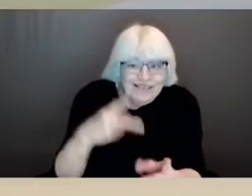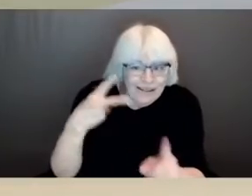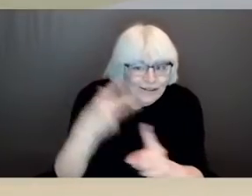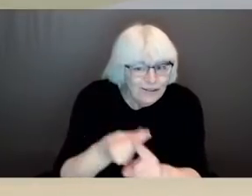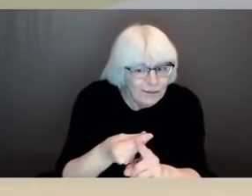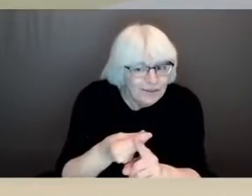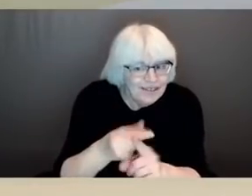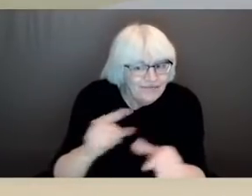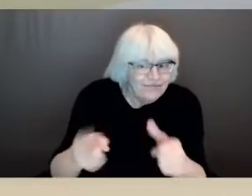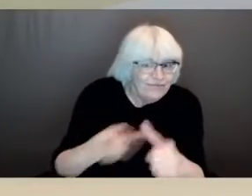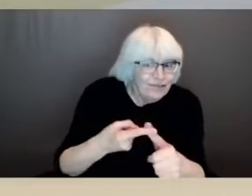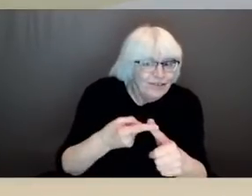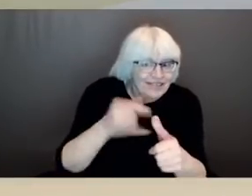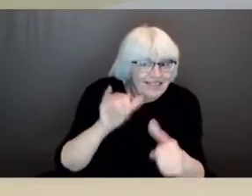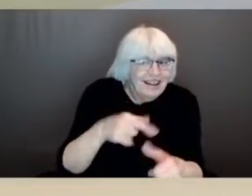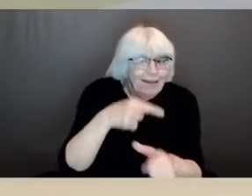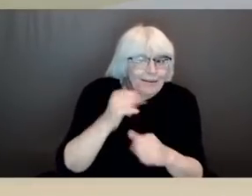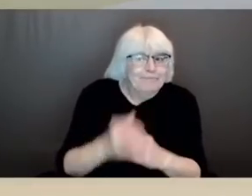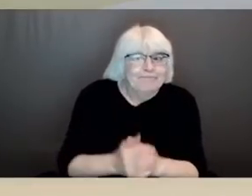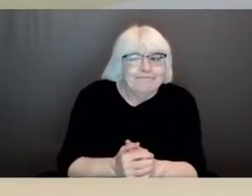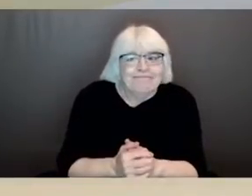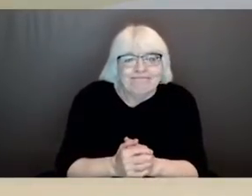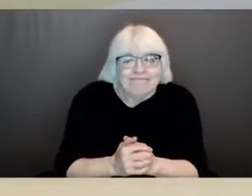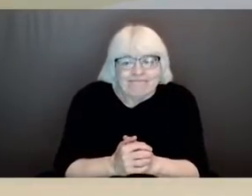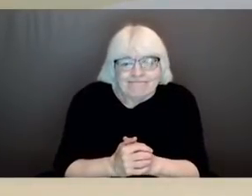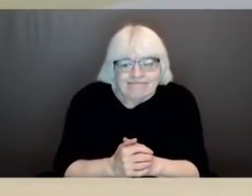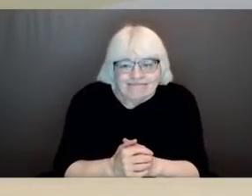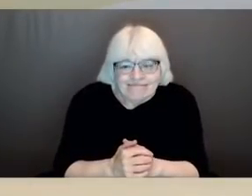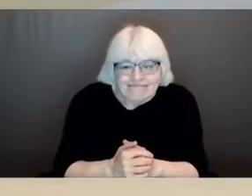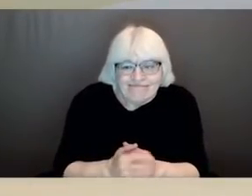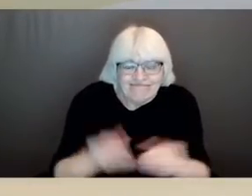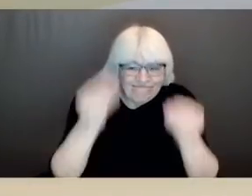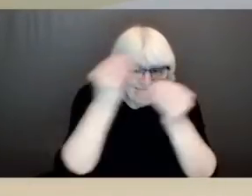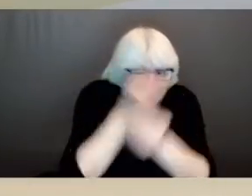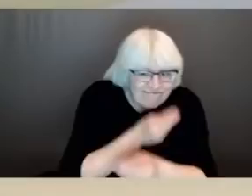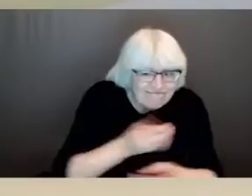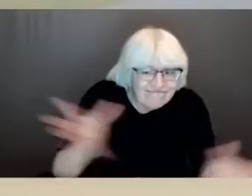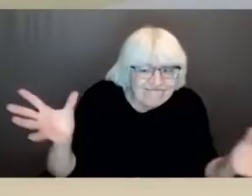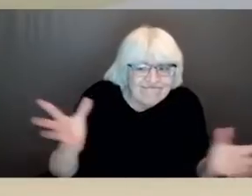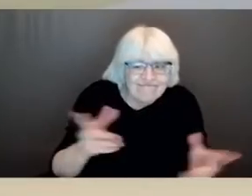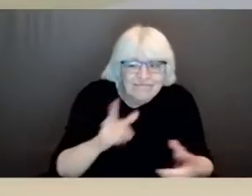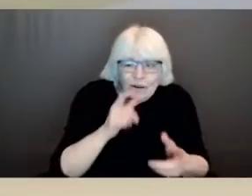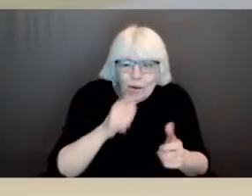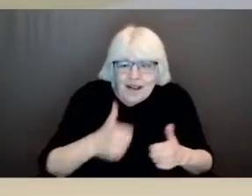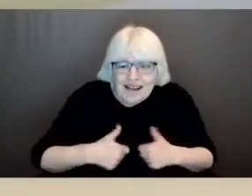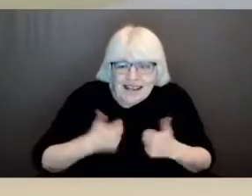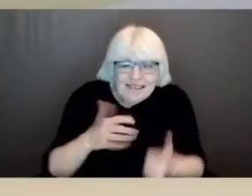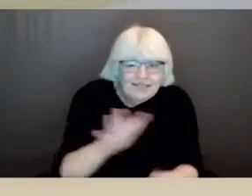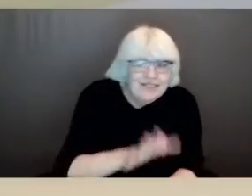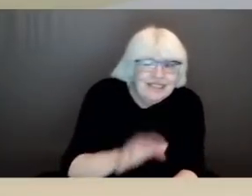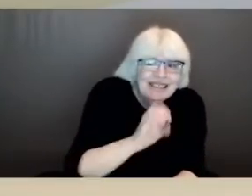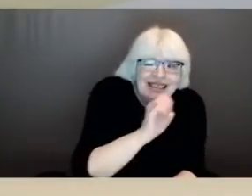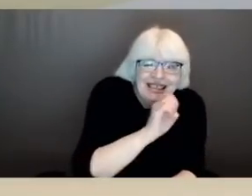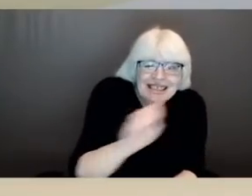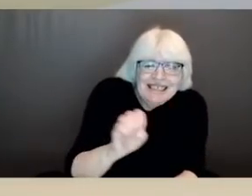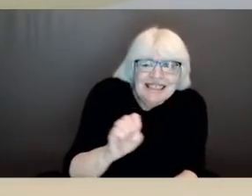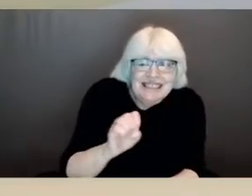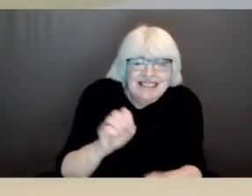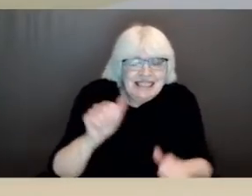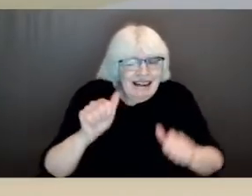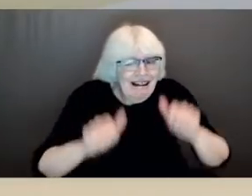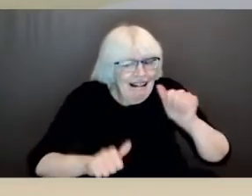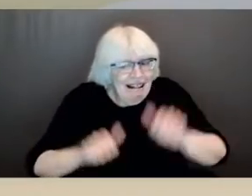So what's your message to Islanders who, for whatever reason, whether they don't want to get vaccinated, they're hesitant to get vaccinated, still